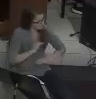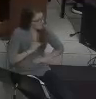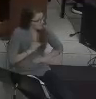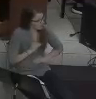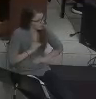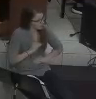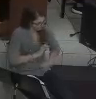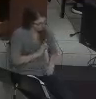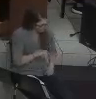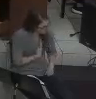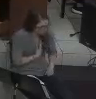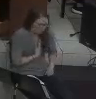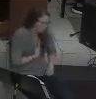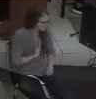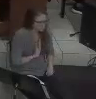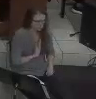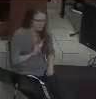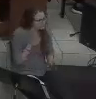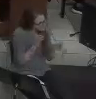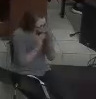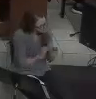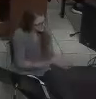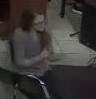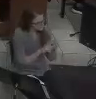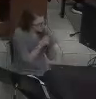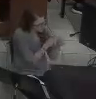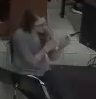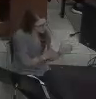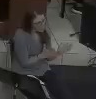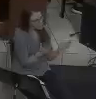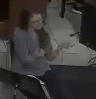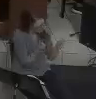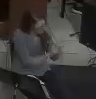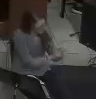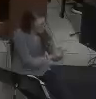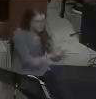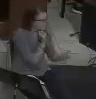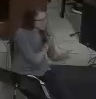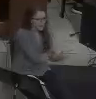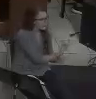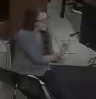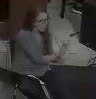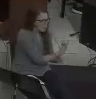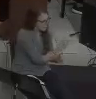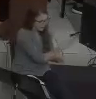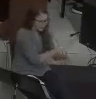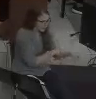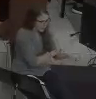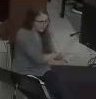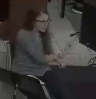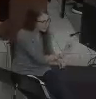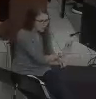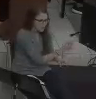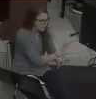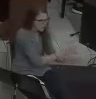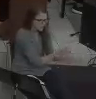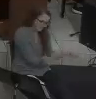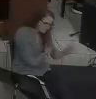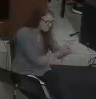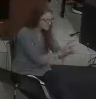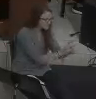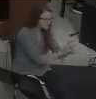ourselves. So Jesus made it clear to the disciples that they were not standing alone in their call to courage. So